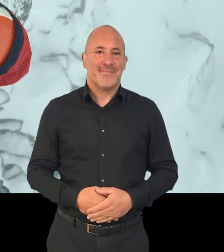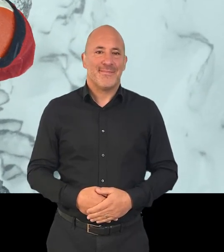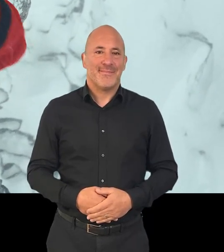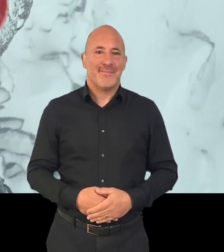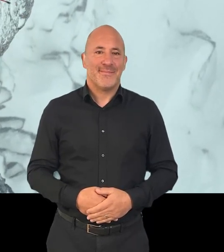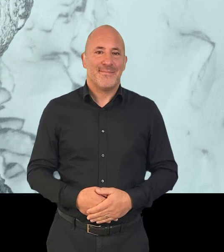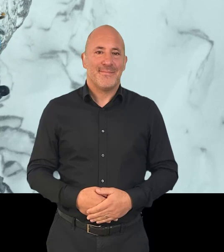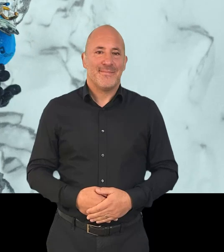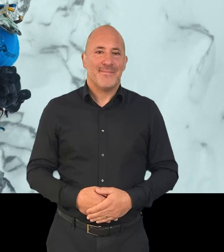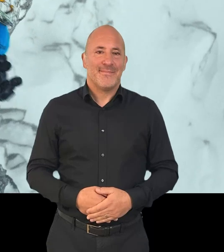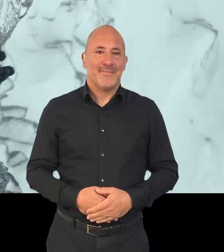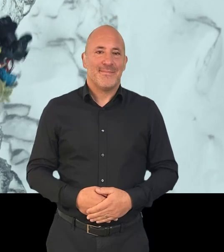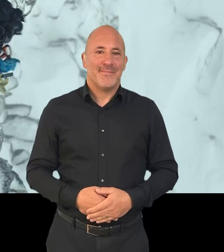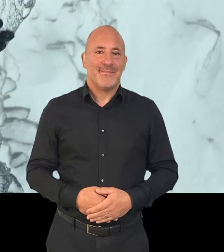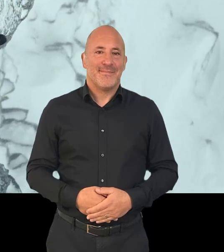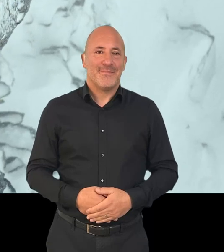Nice one.